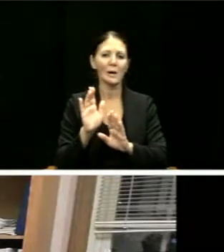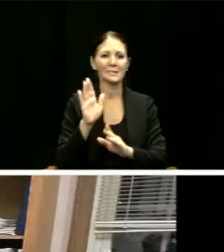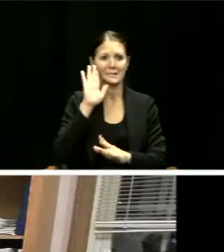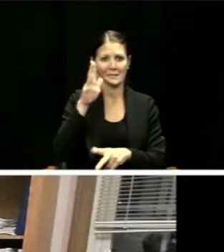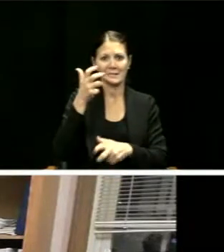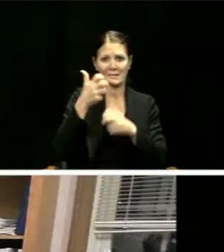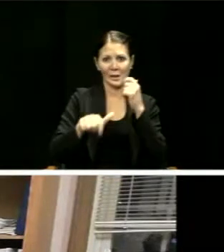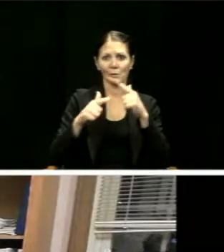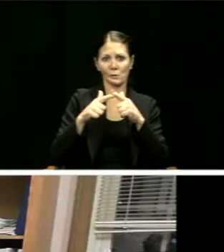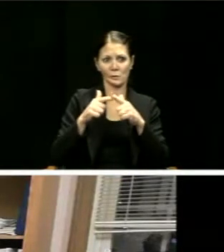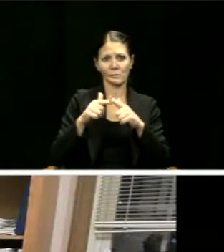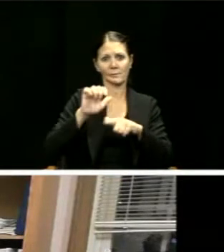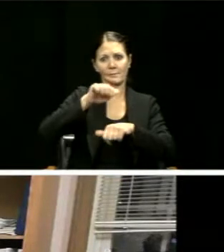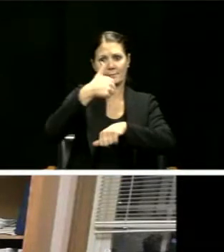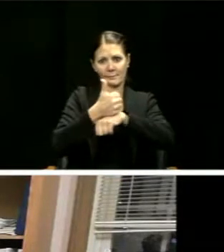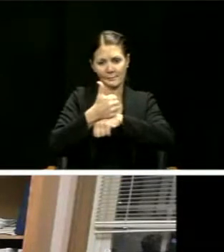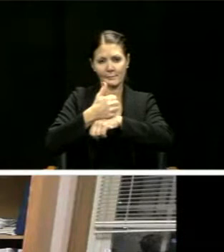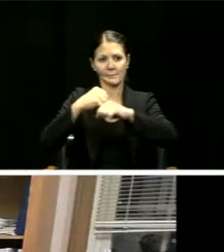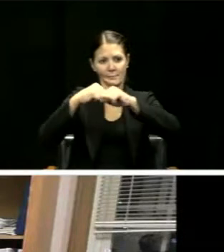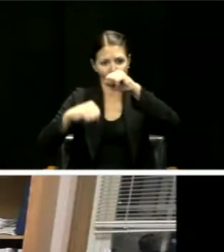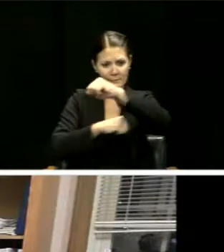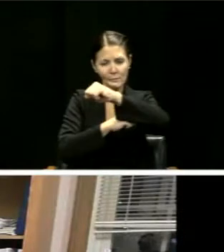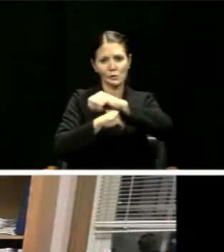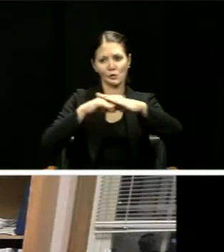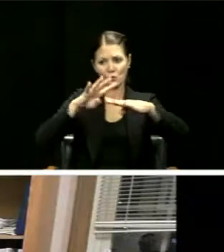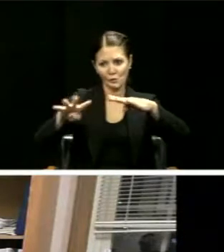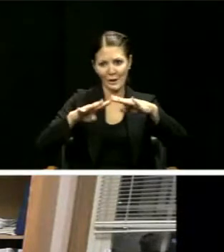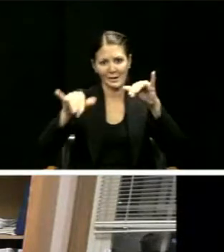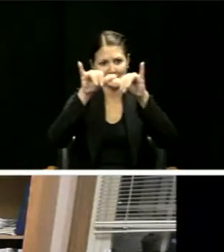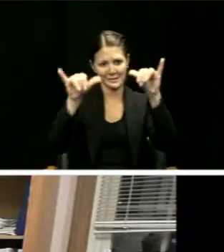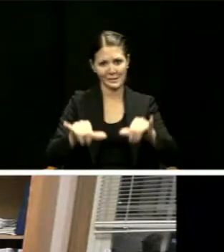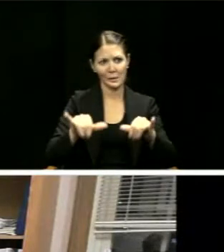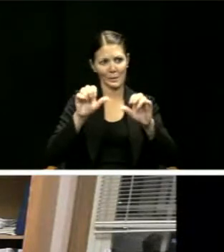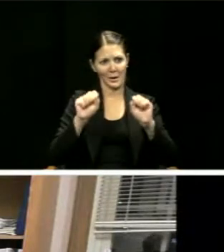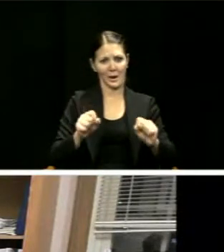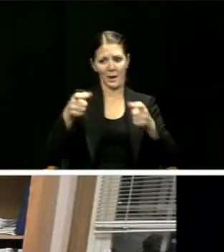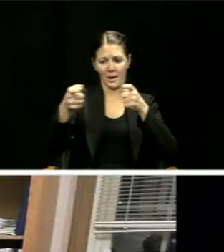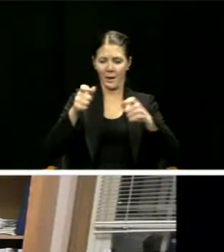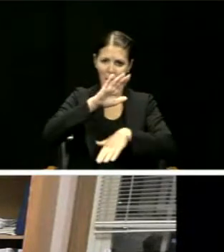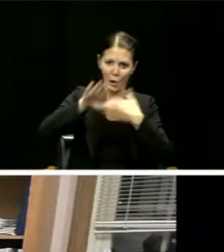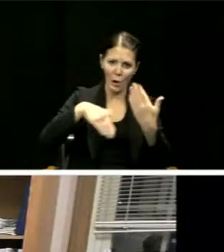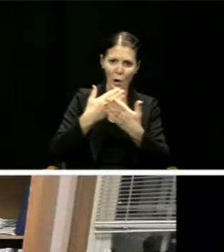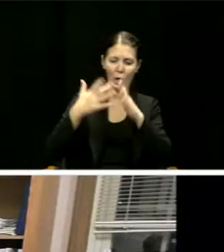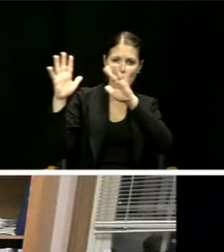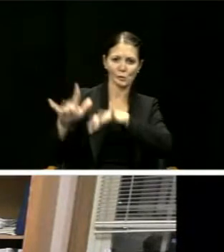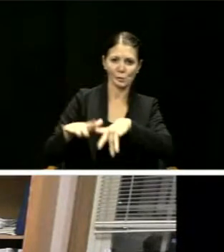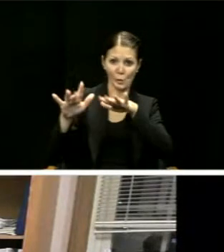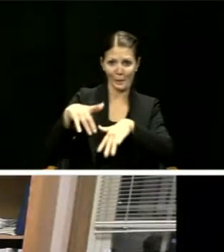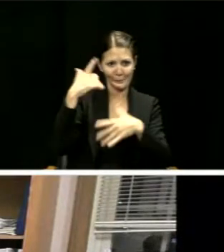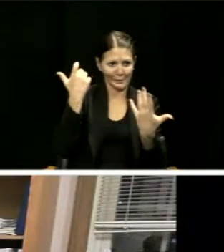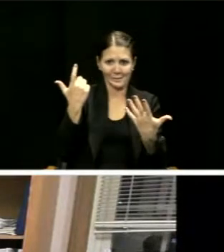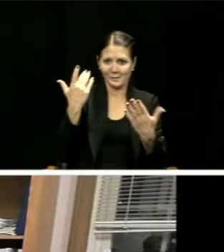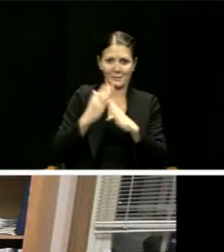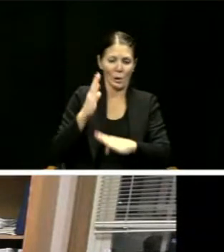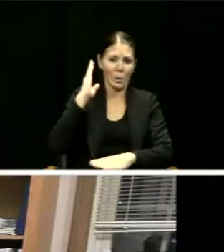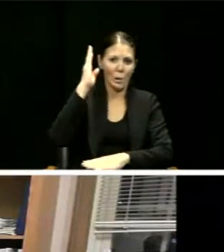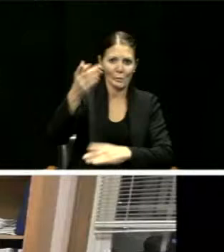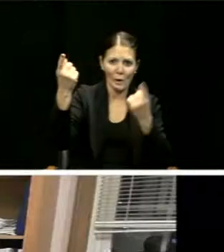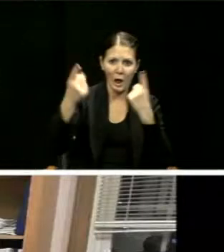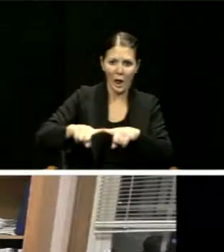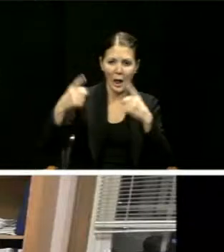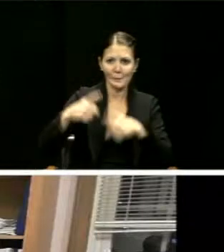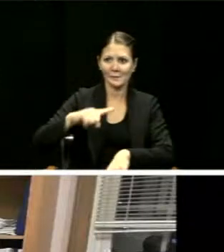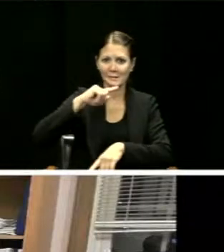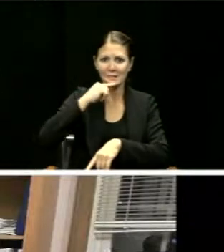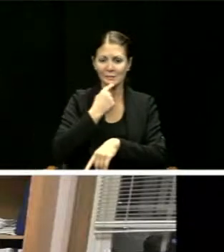construct the drainage system that can handle every storm event just because of the sheer volume and intensity. But this is a